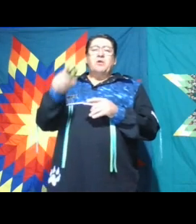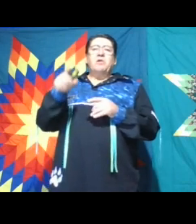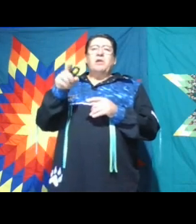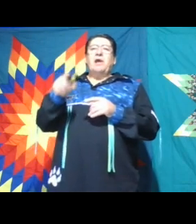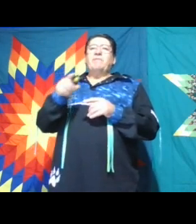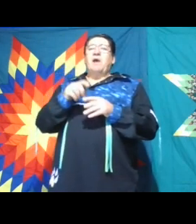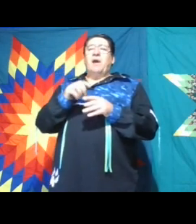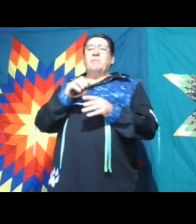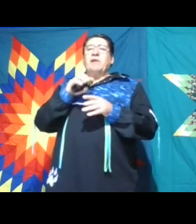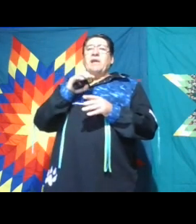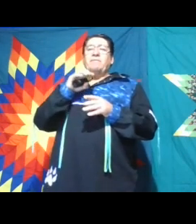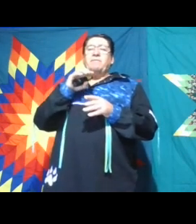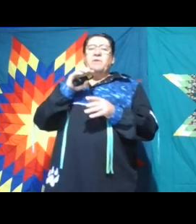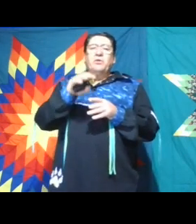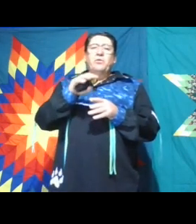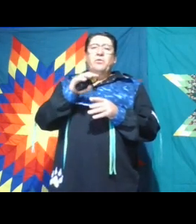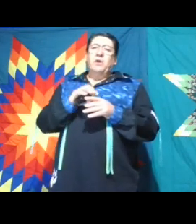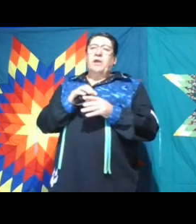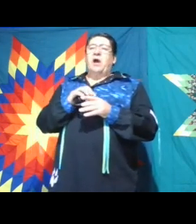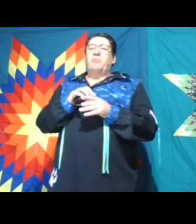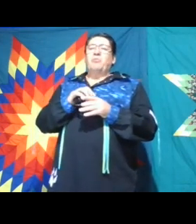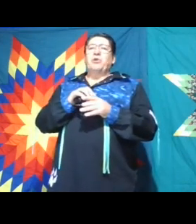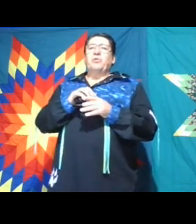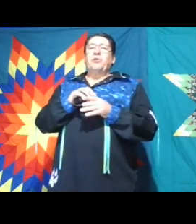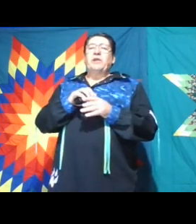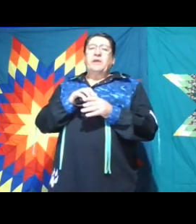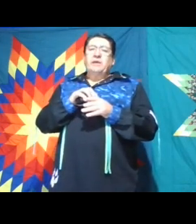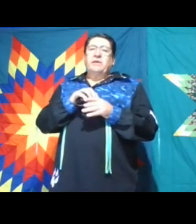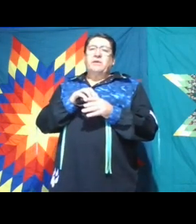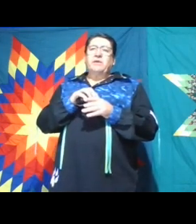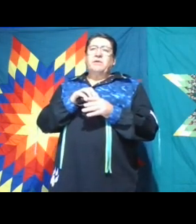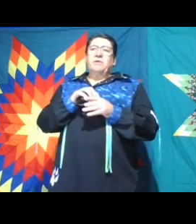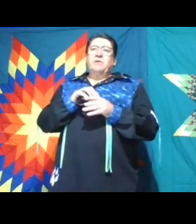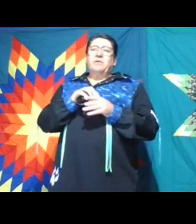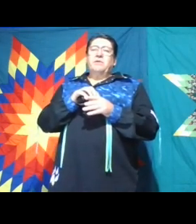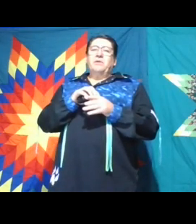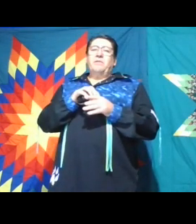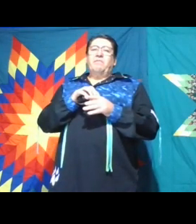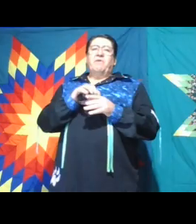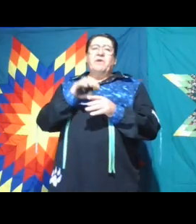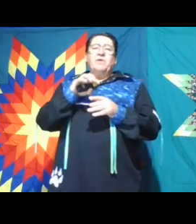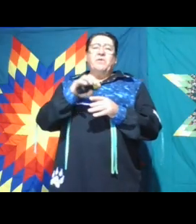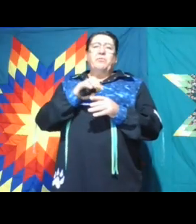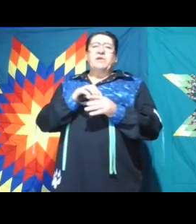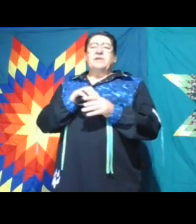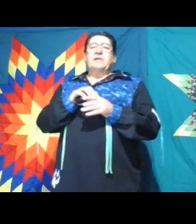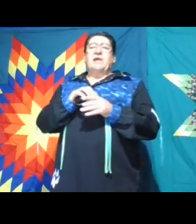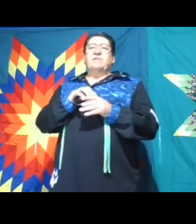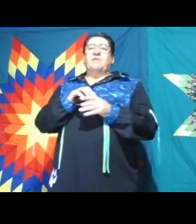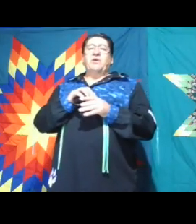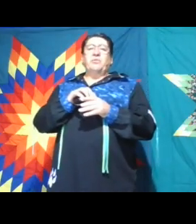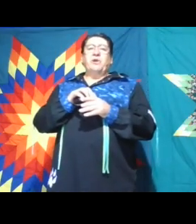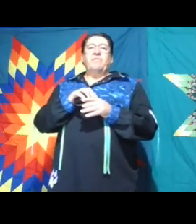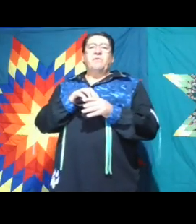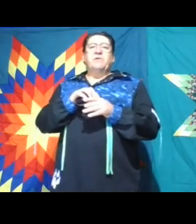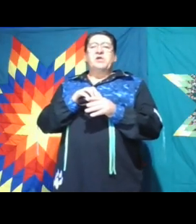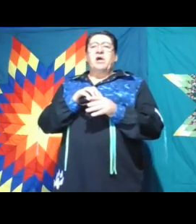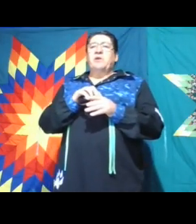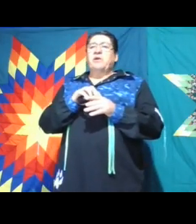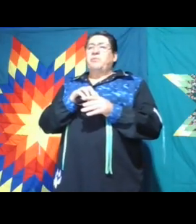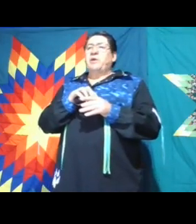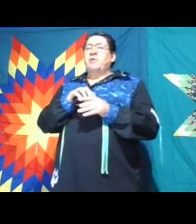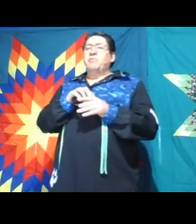in your lifetime gave you an opportunity for you to be successful. It could be your